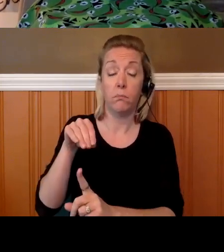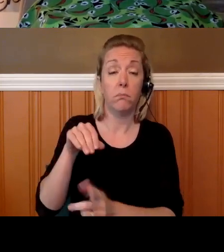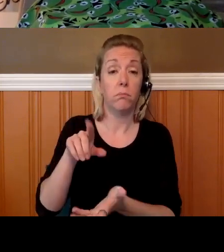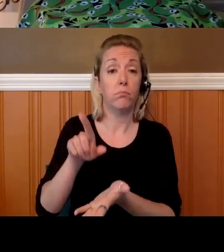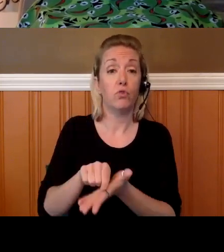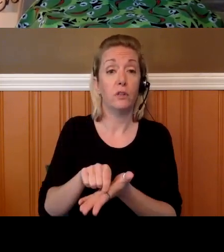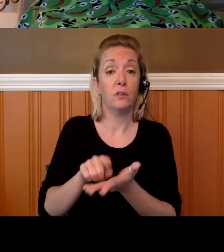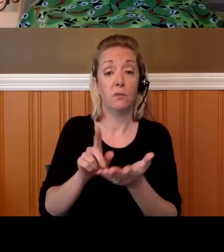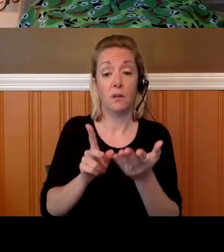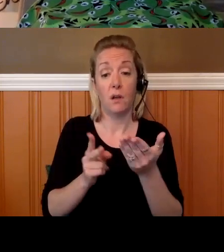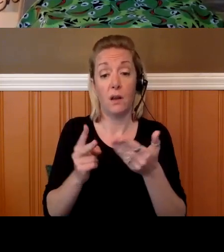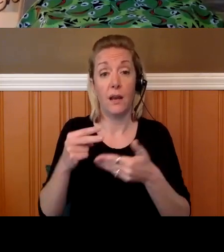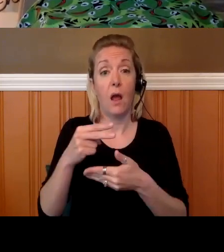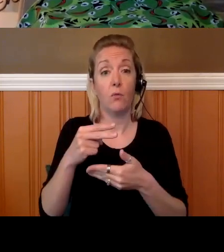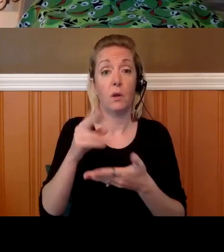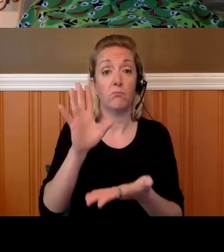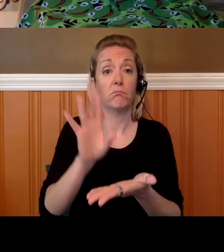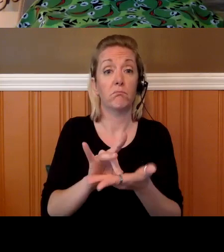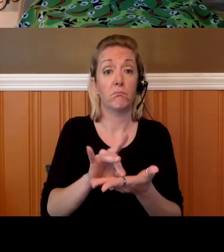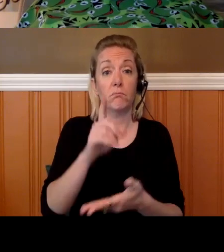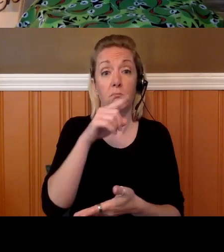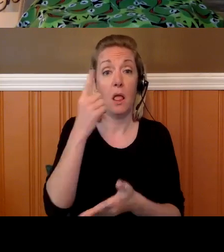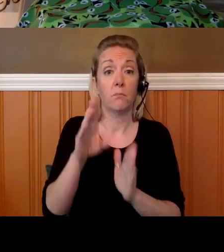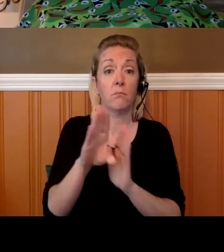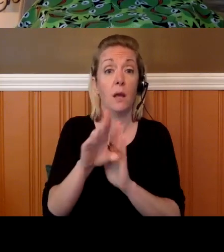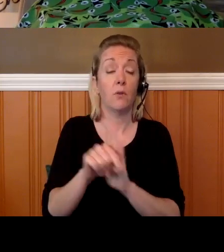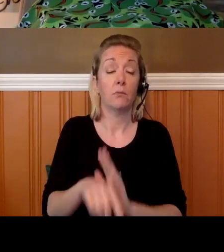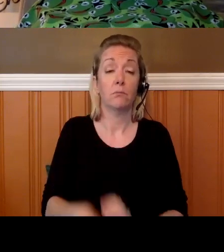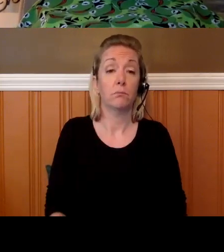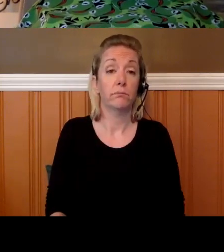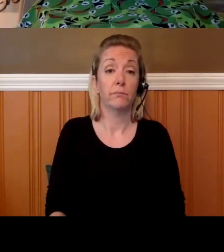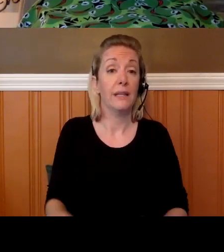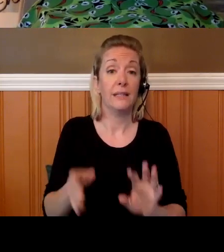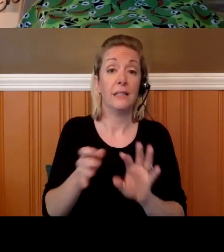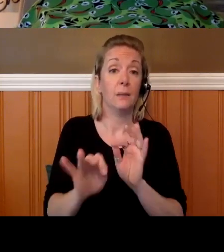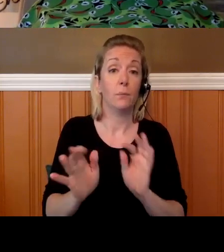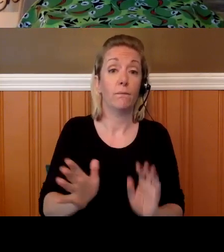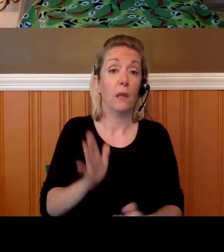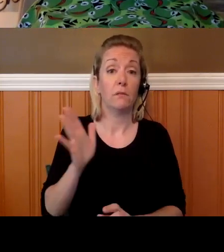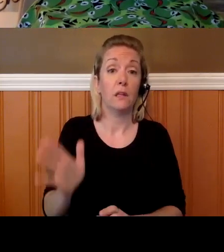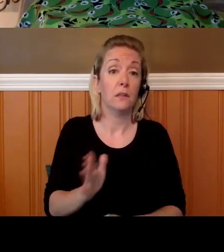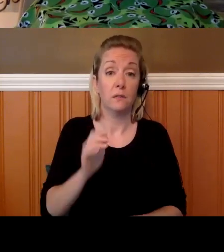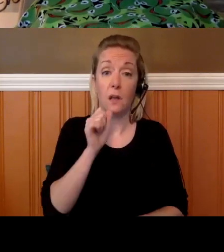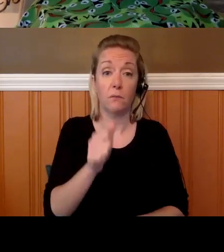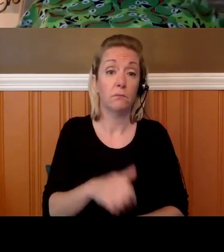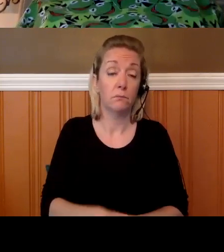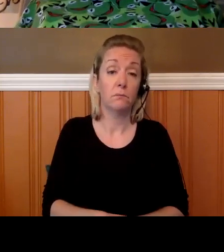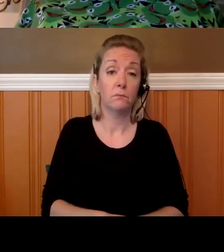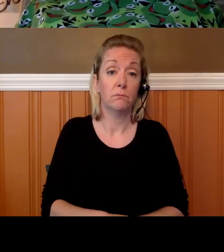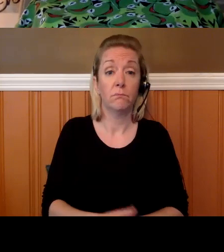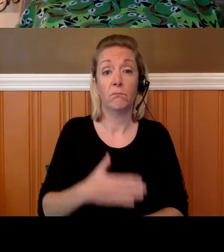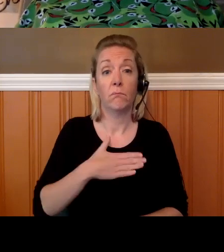cut it out and put it on black. I know it's not very tech savvy, but that's how I've done